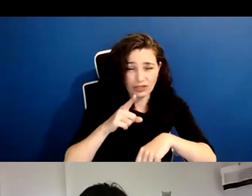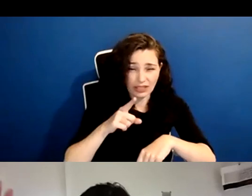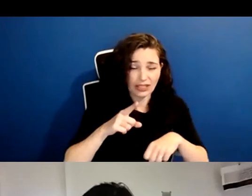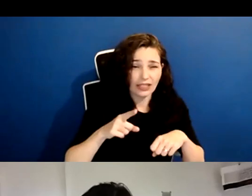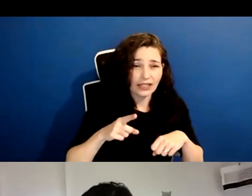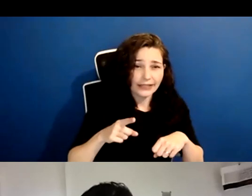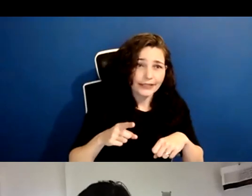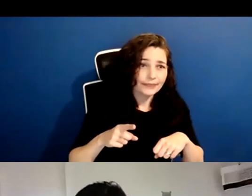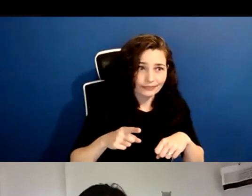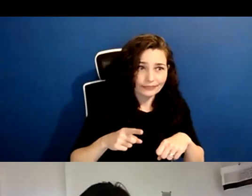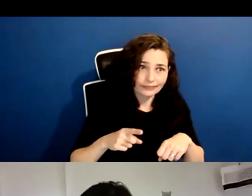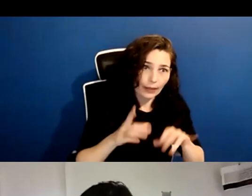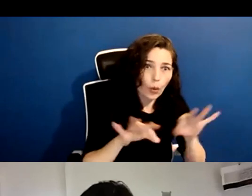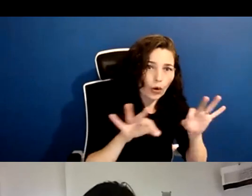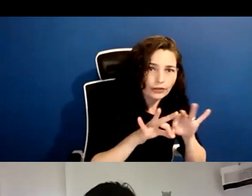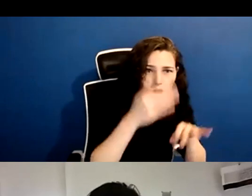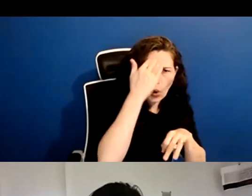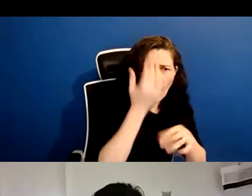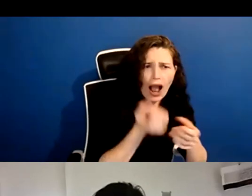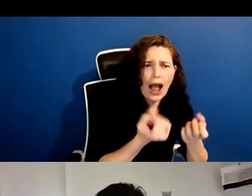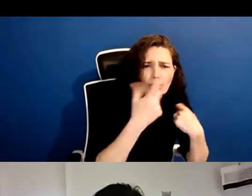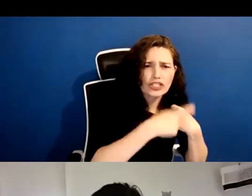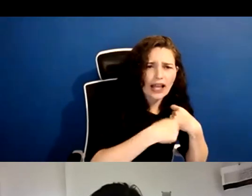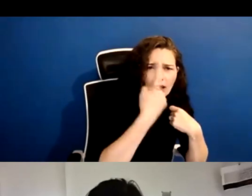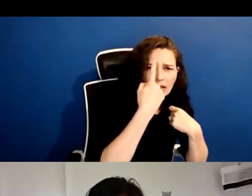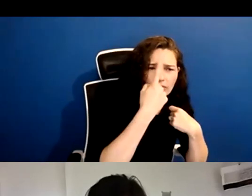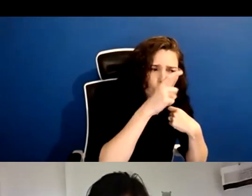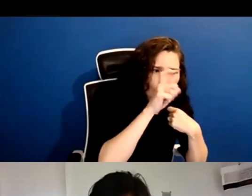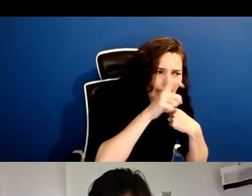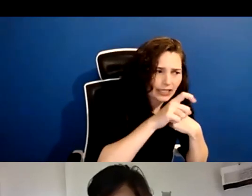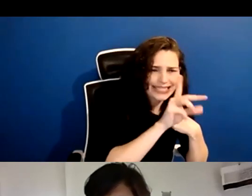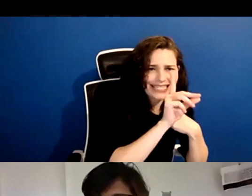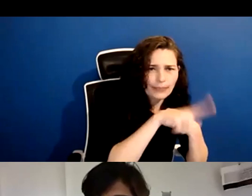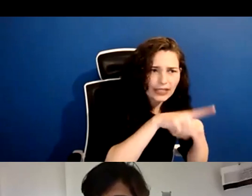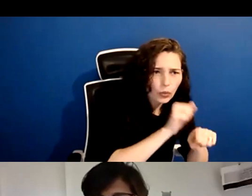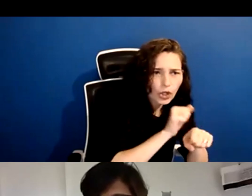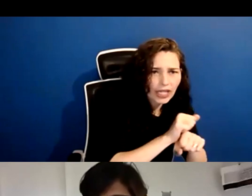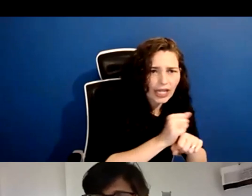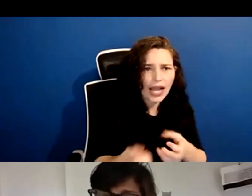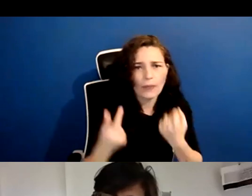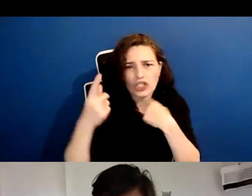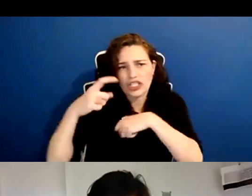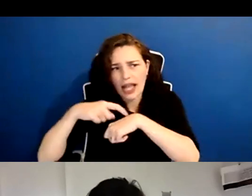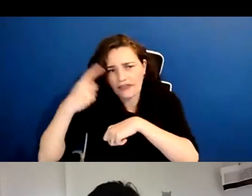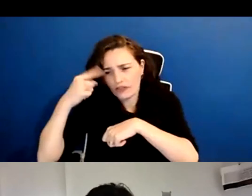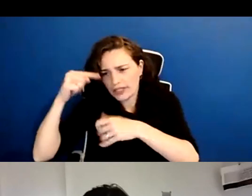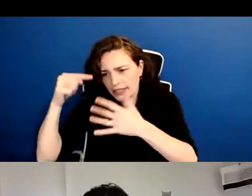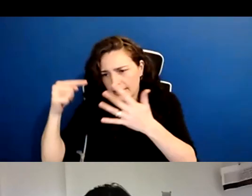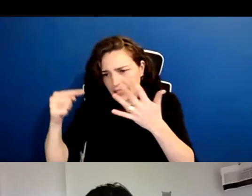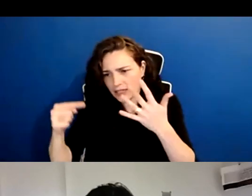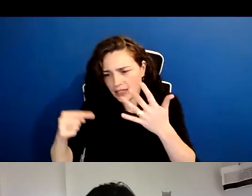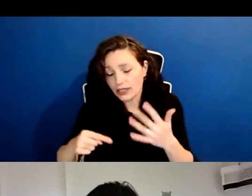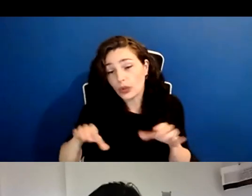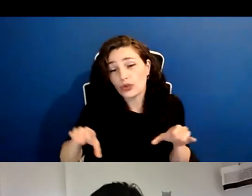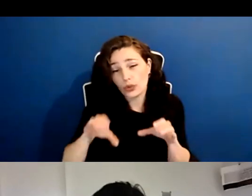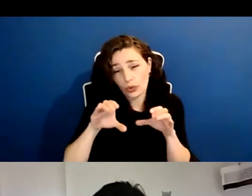How long are you going to need this for, you know, but just try and just do your research and really be truthful. And also take